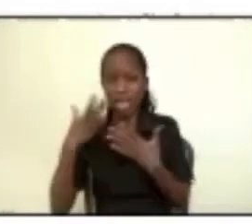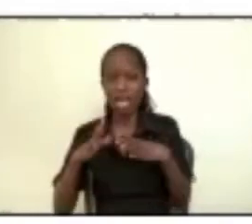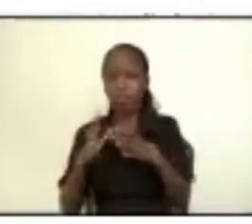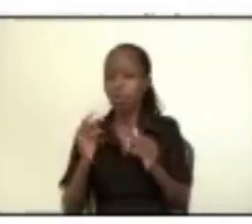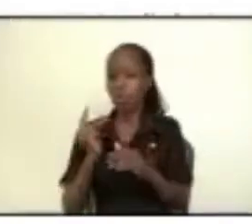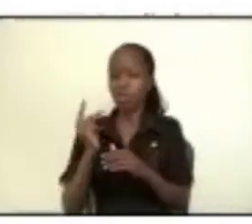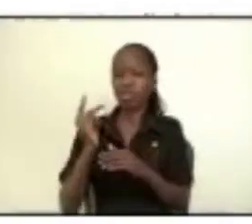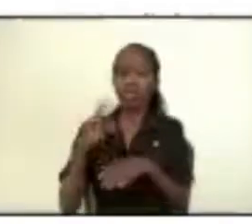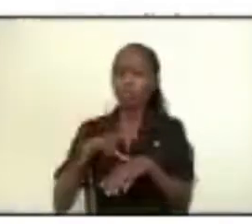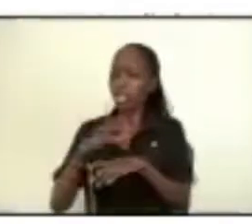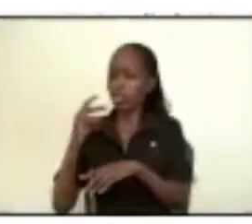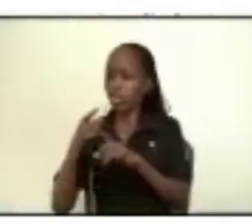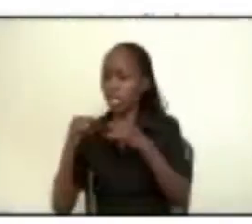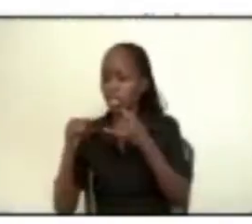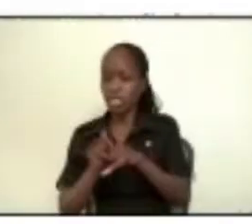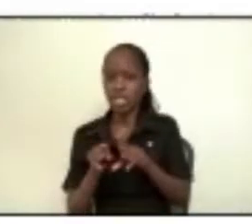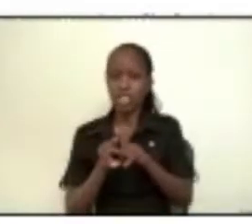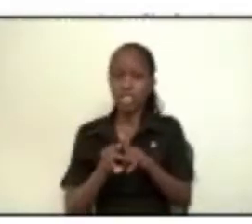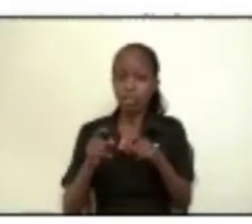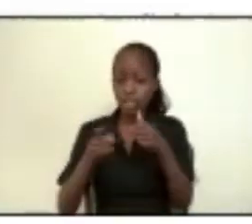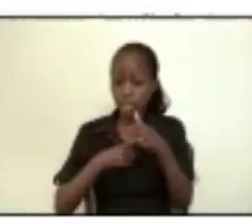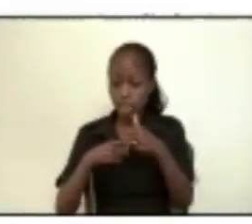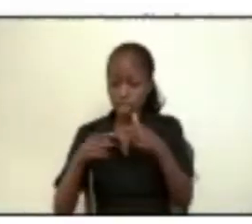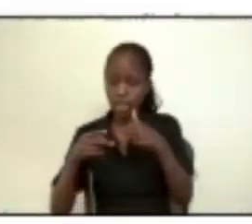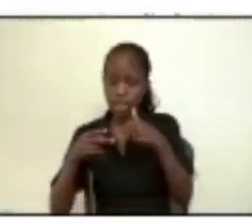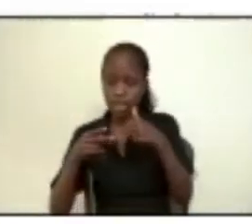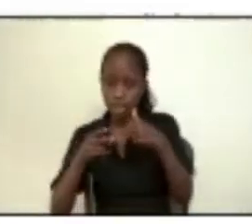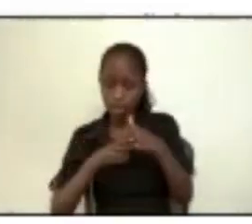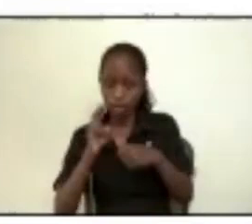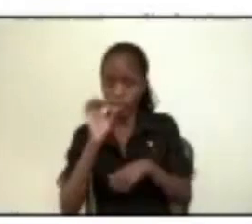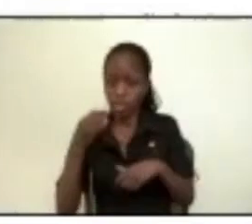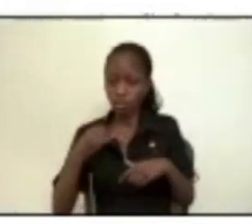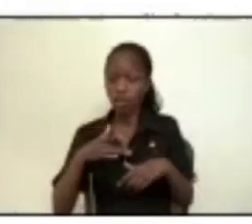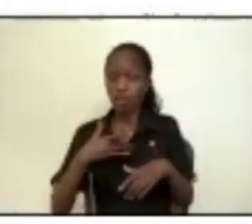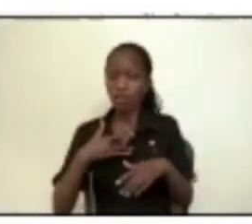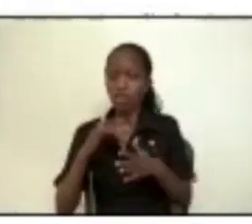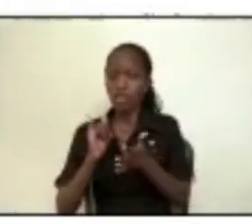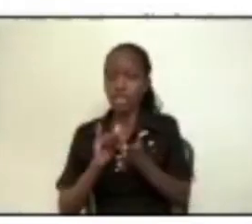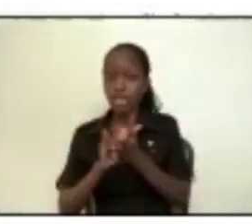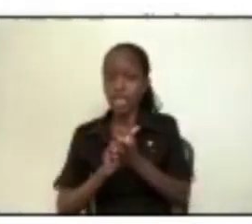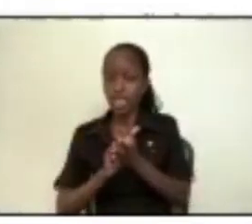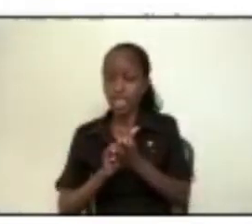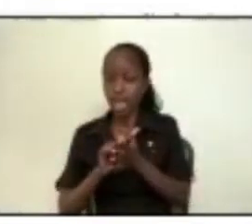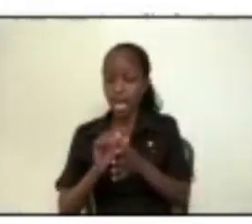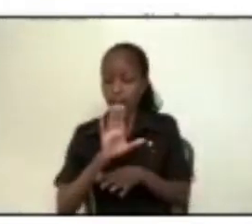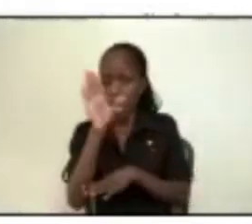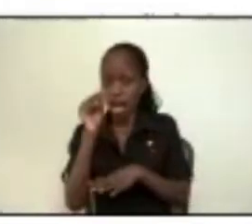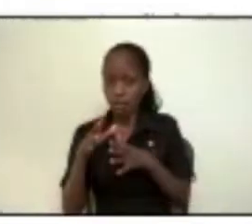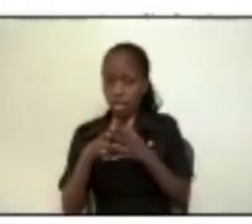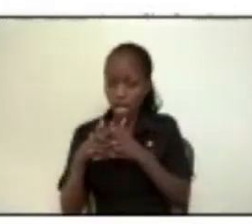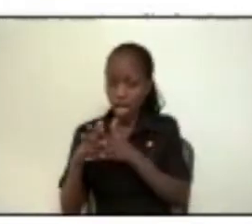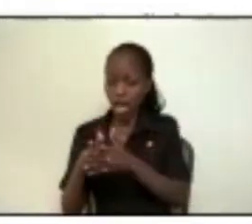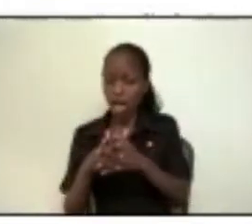in the news. And according to the survey, 67% felt African Americans were overrepresented in a negative